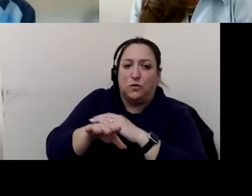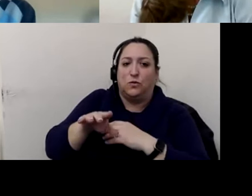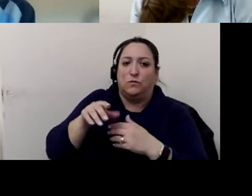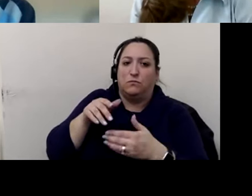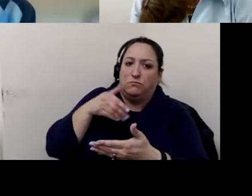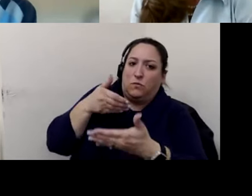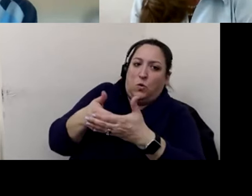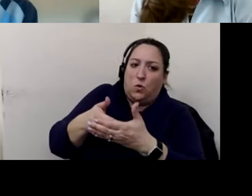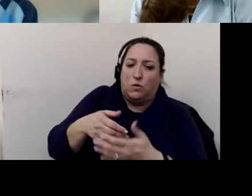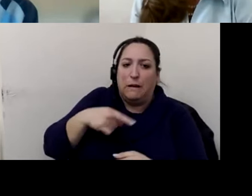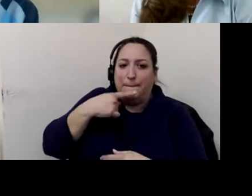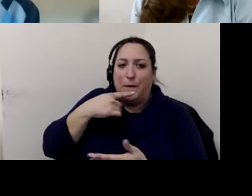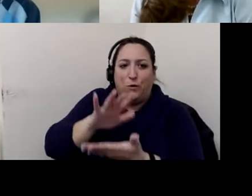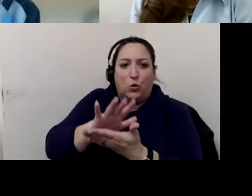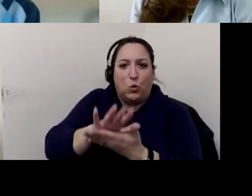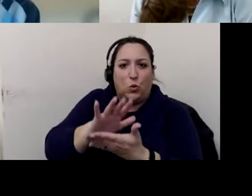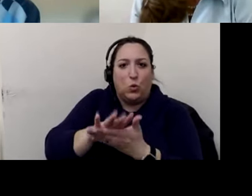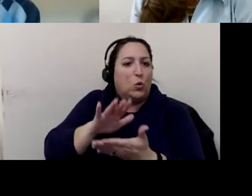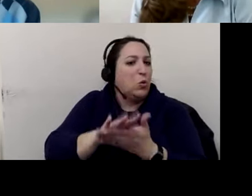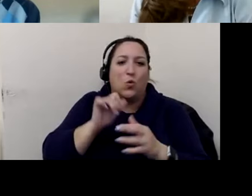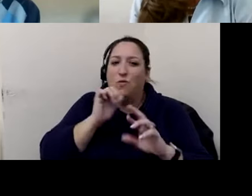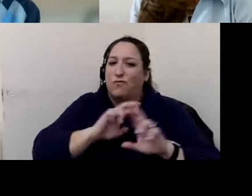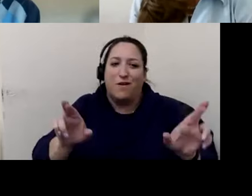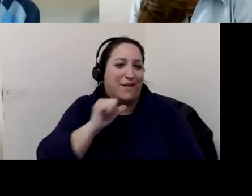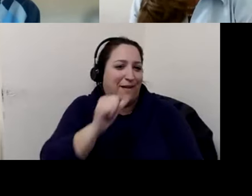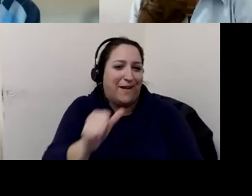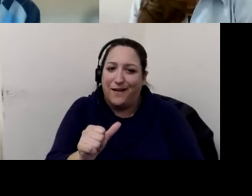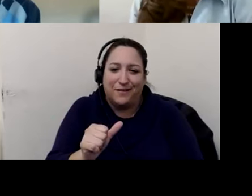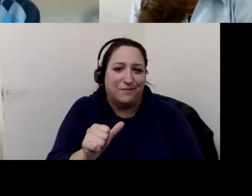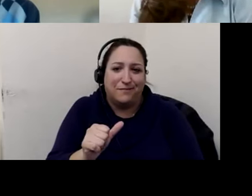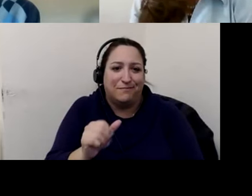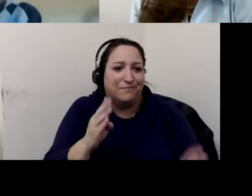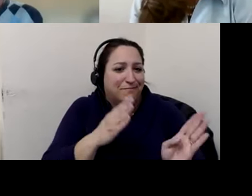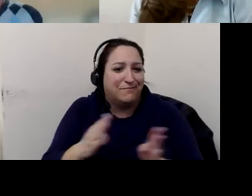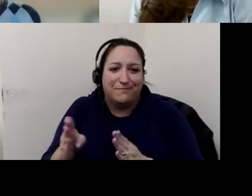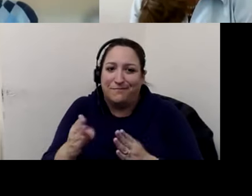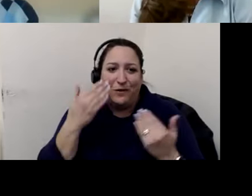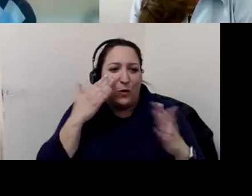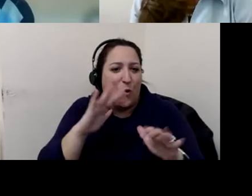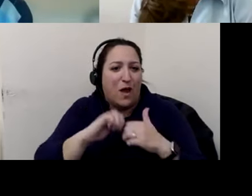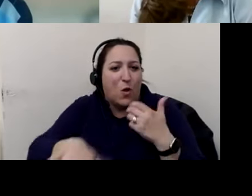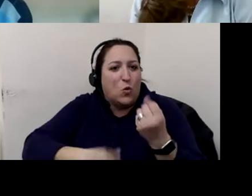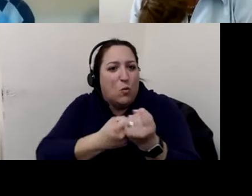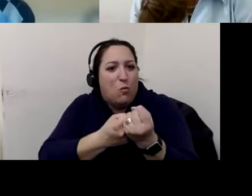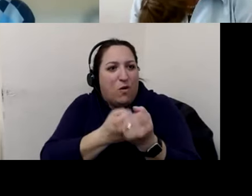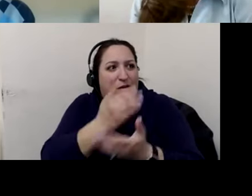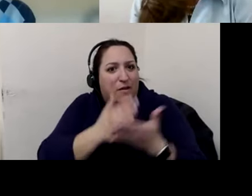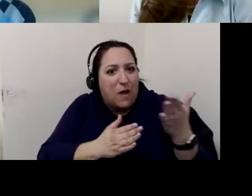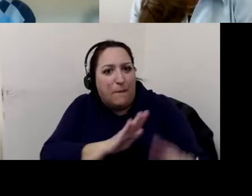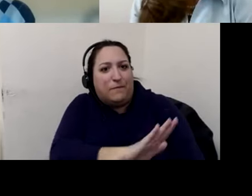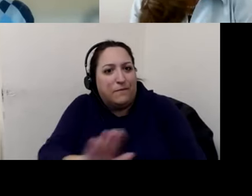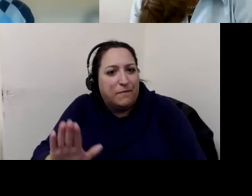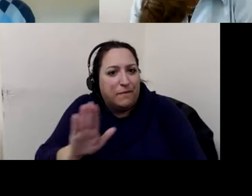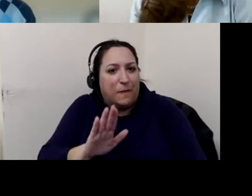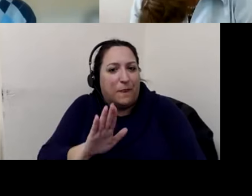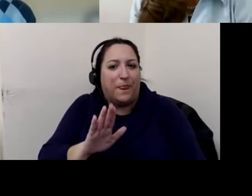schools, the schools were not prepared to support some of these